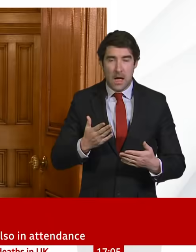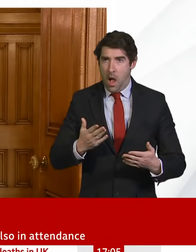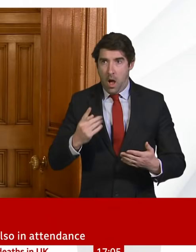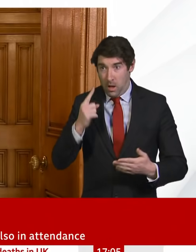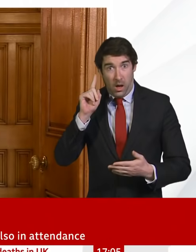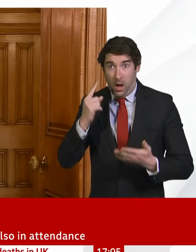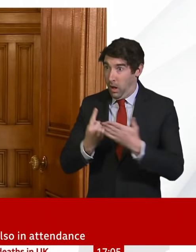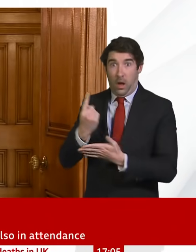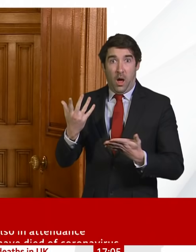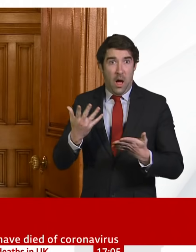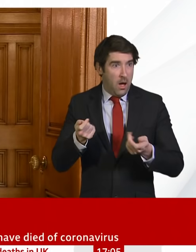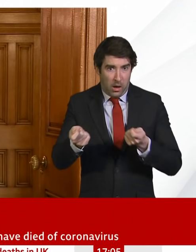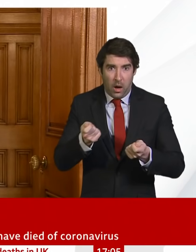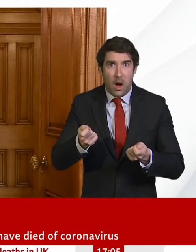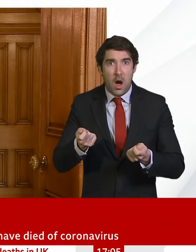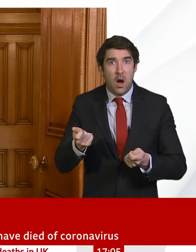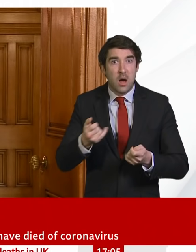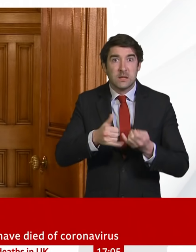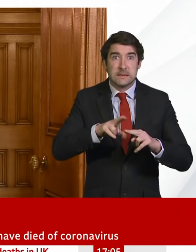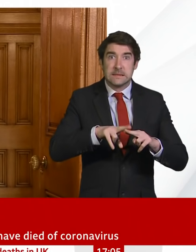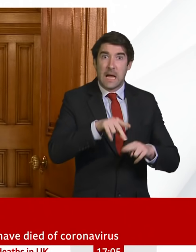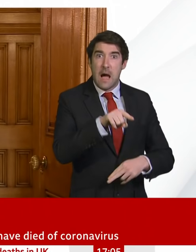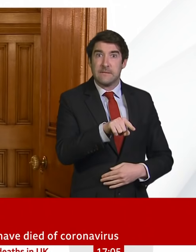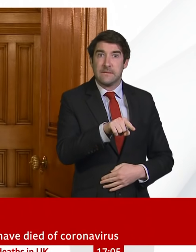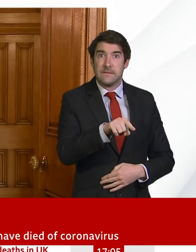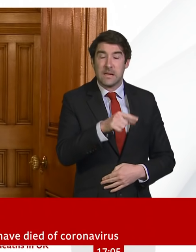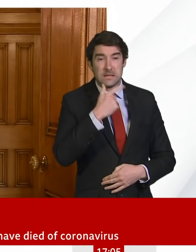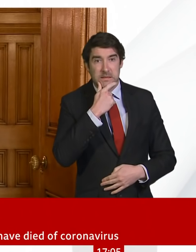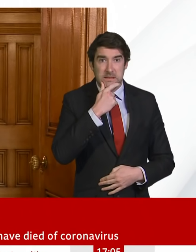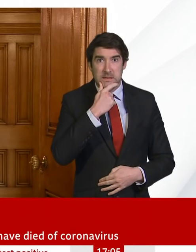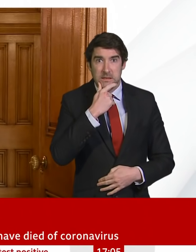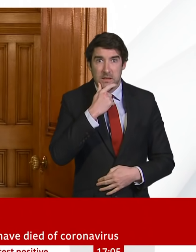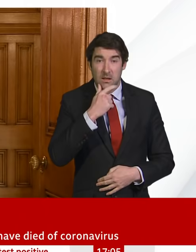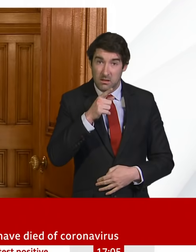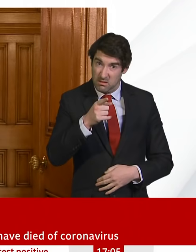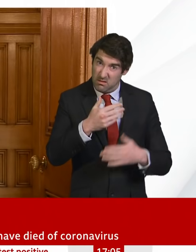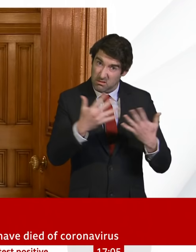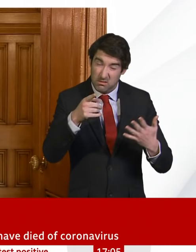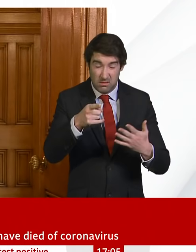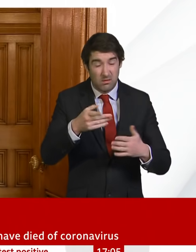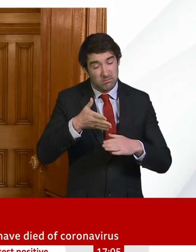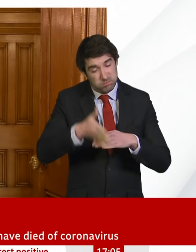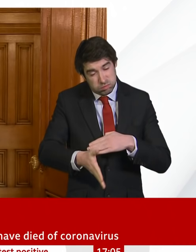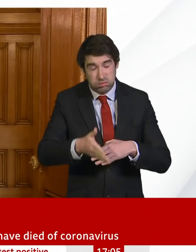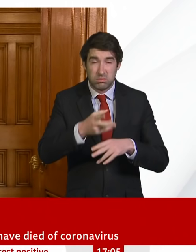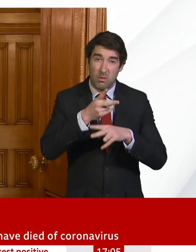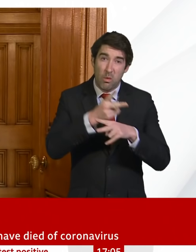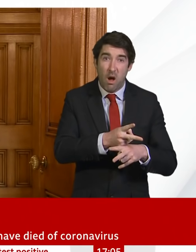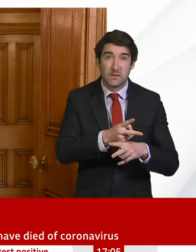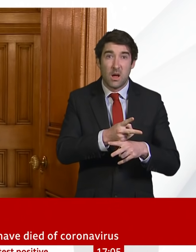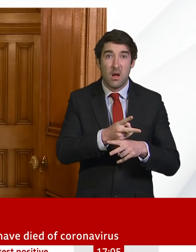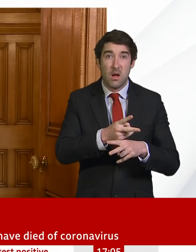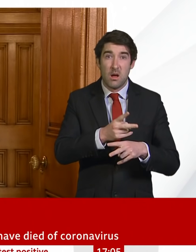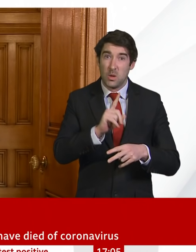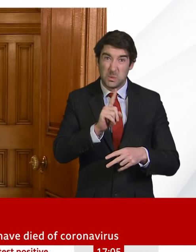ahead. Whether that is through ensuring PHE guidelines are followed on site, implementing furlough schemes, carrying over annual